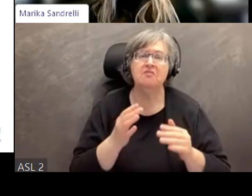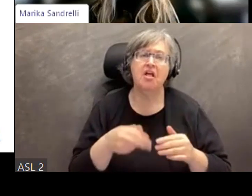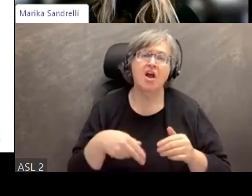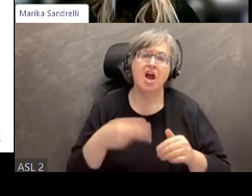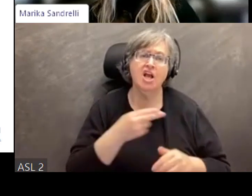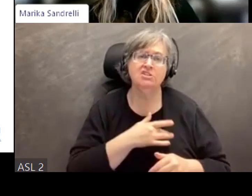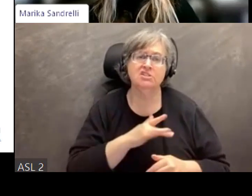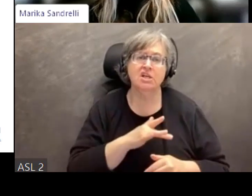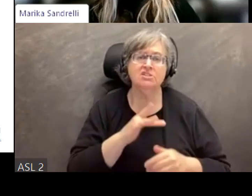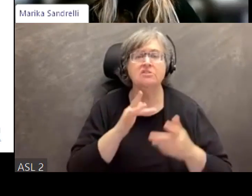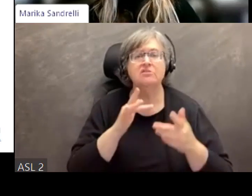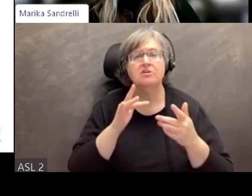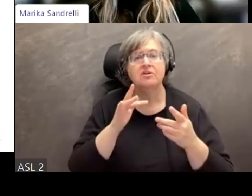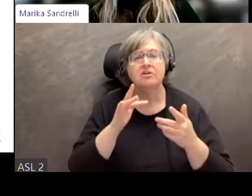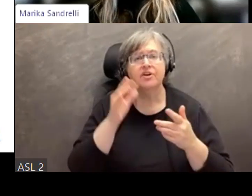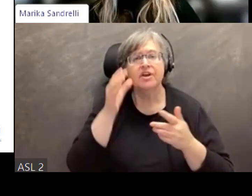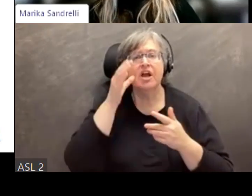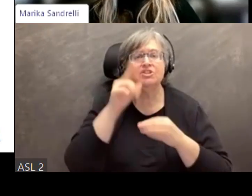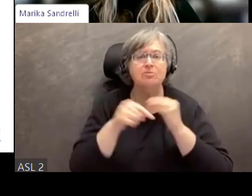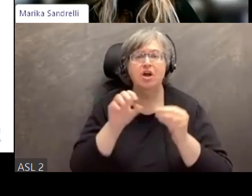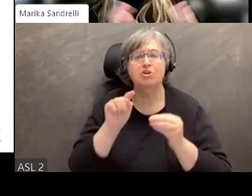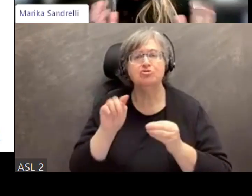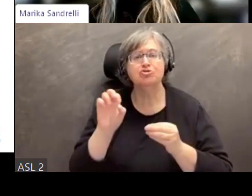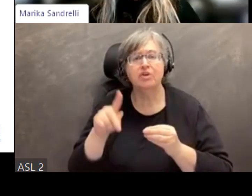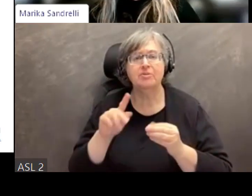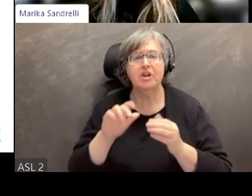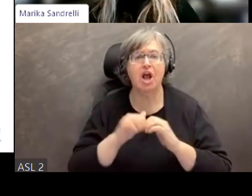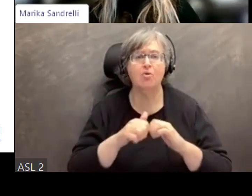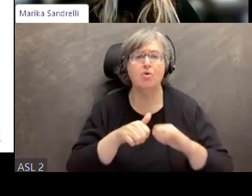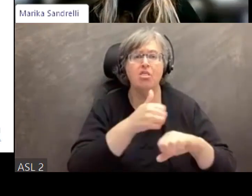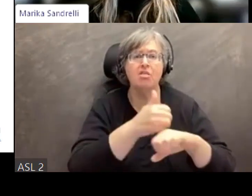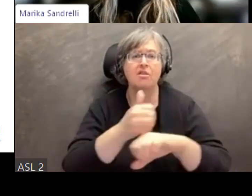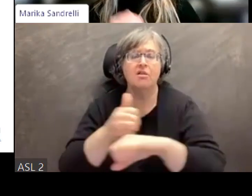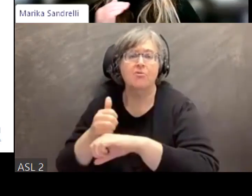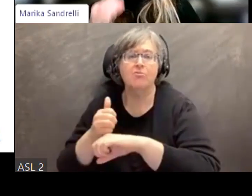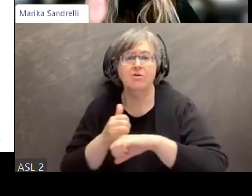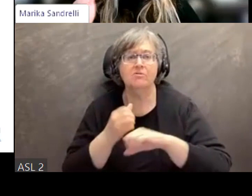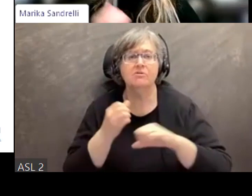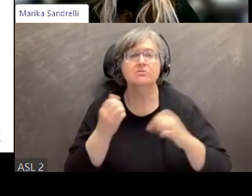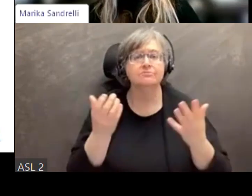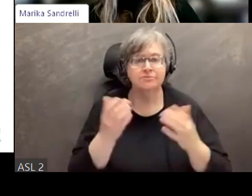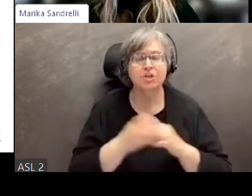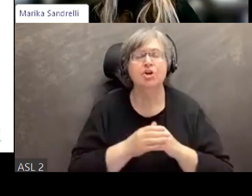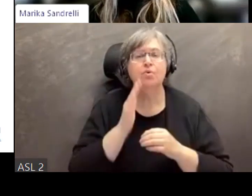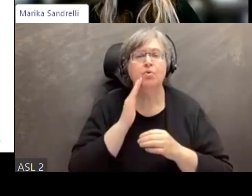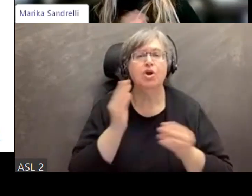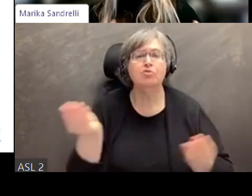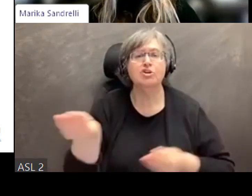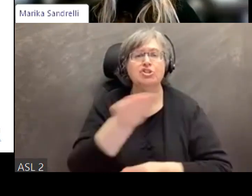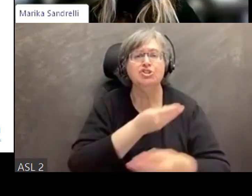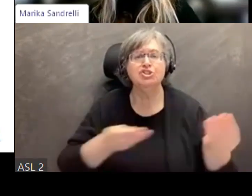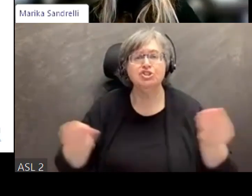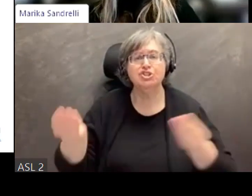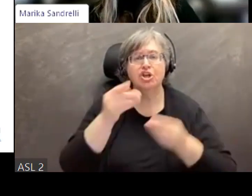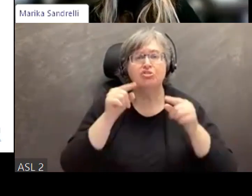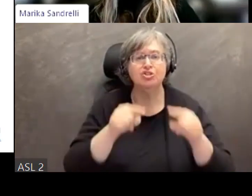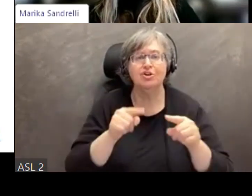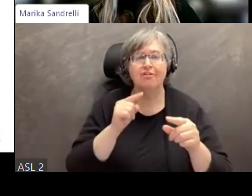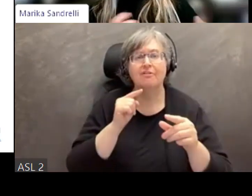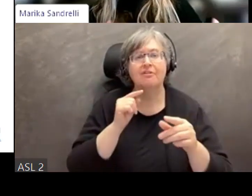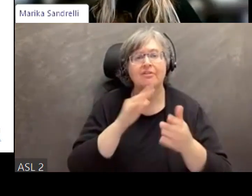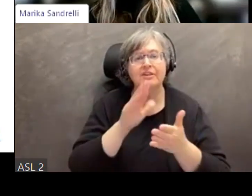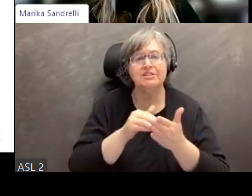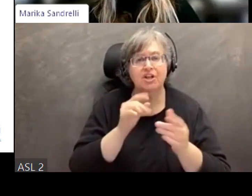highly sensitized concepts around TRIP and how TRIP is being implemented on those multiple levels gets shared in the center of